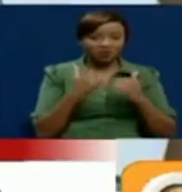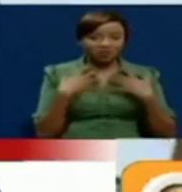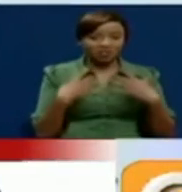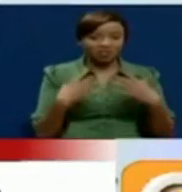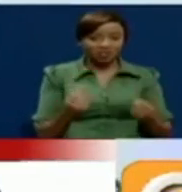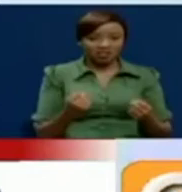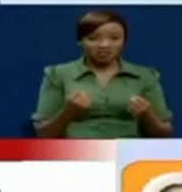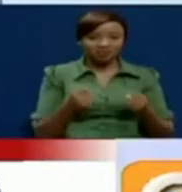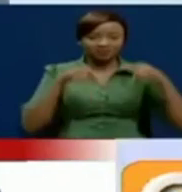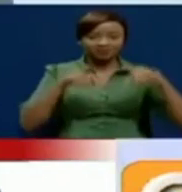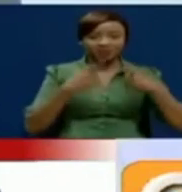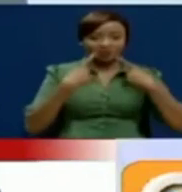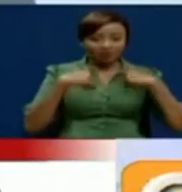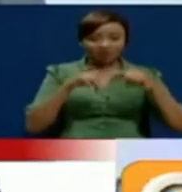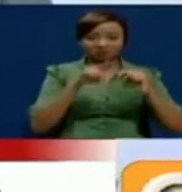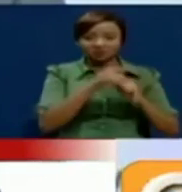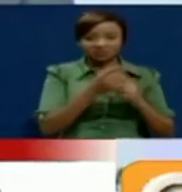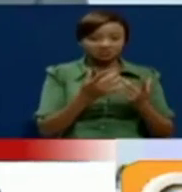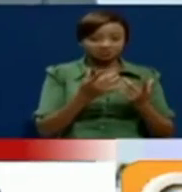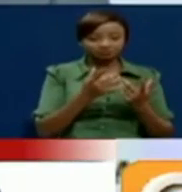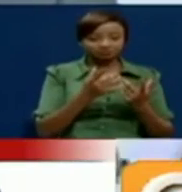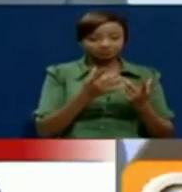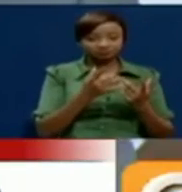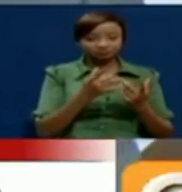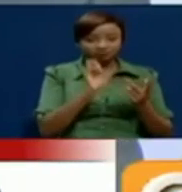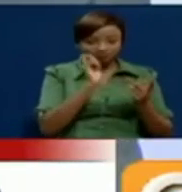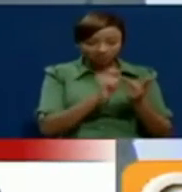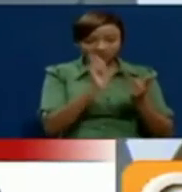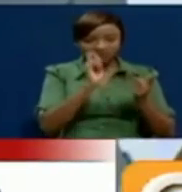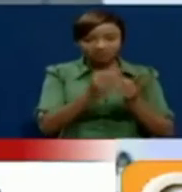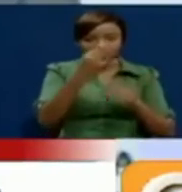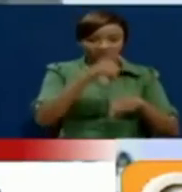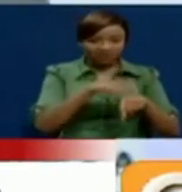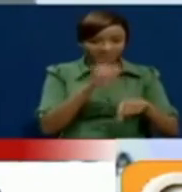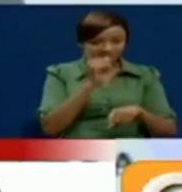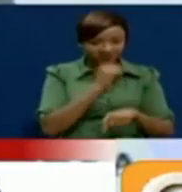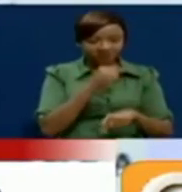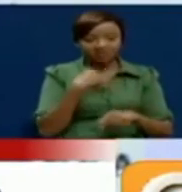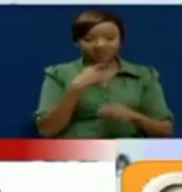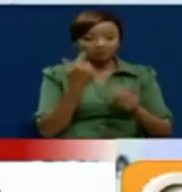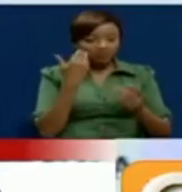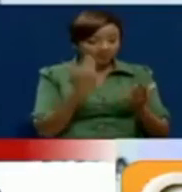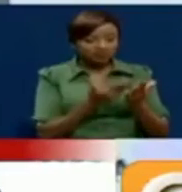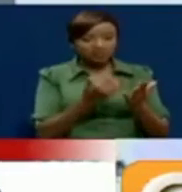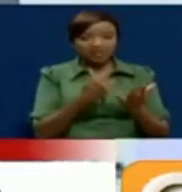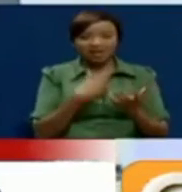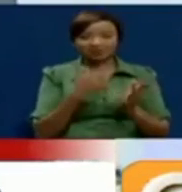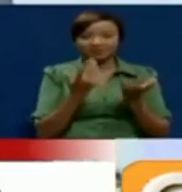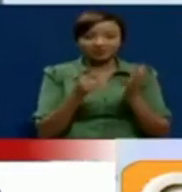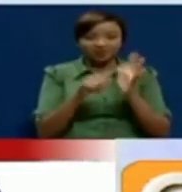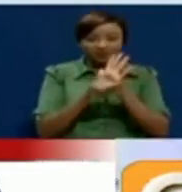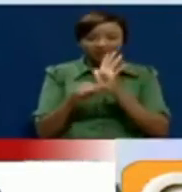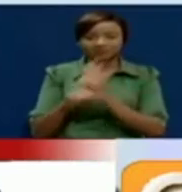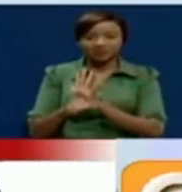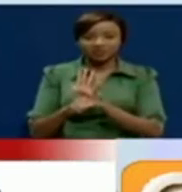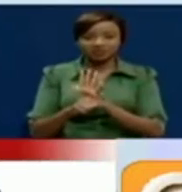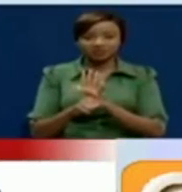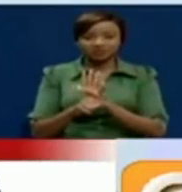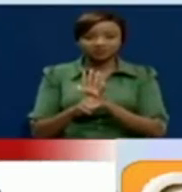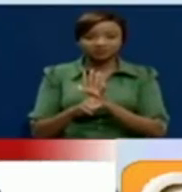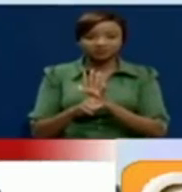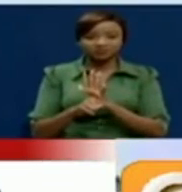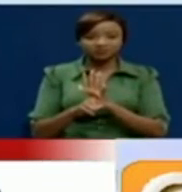He has been declared fit after being subjected to three tests, all of which have turned negative. Naturally,